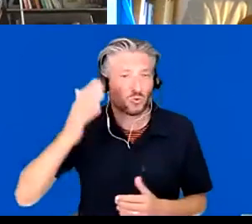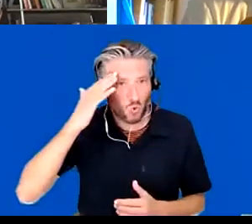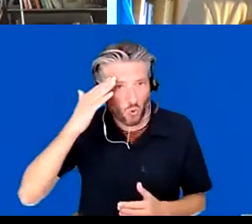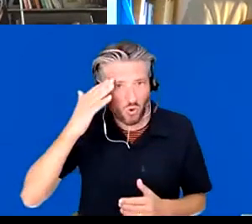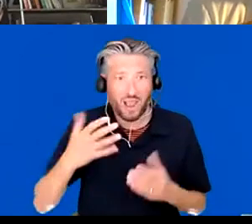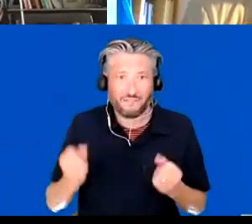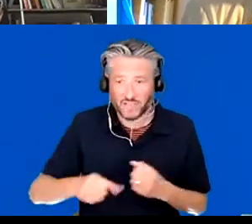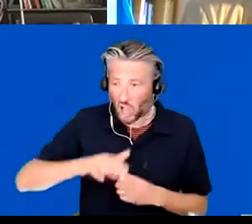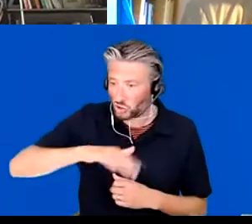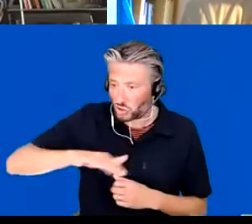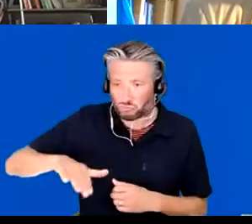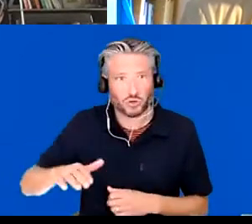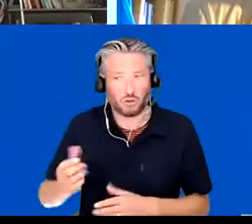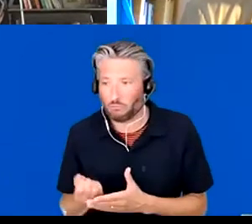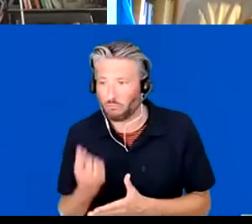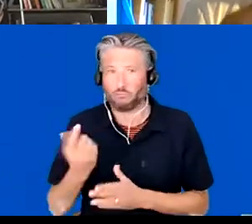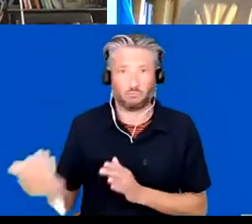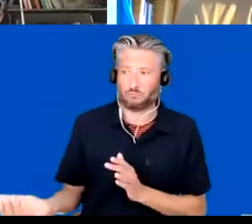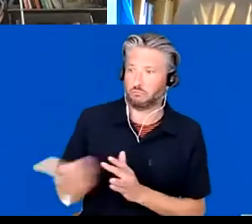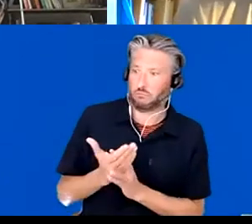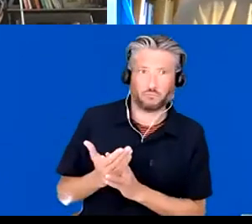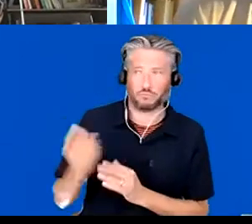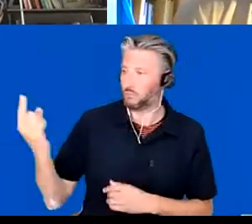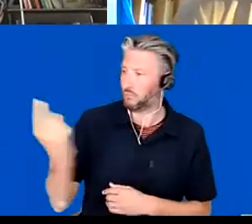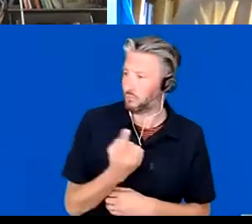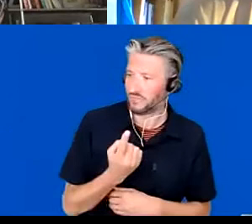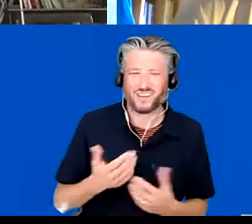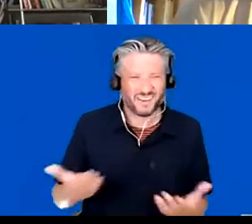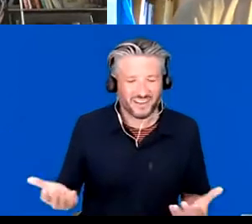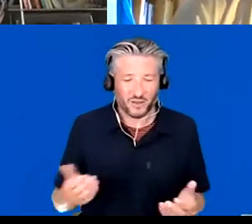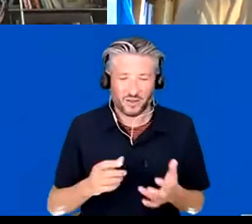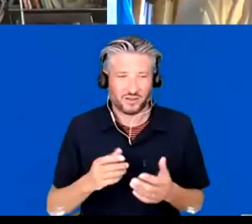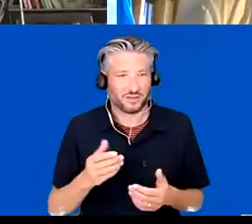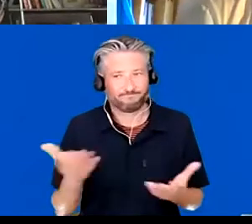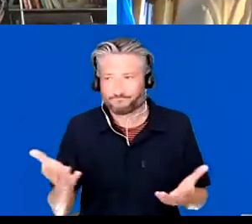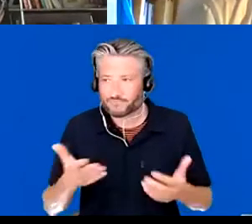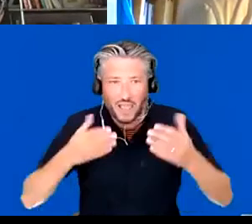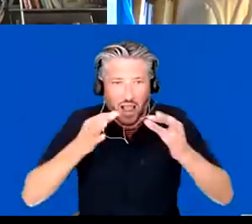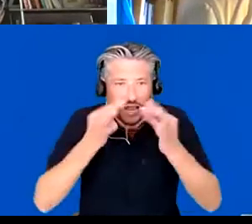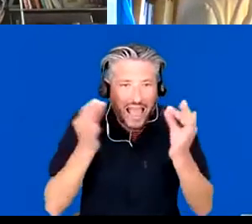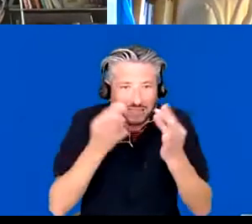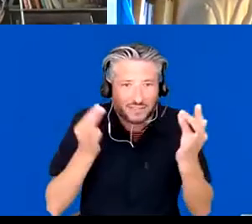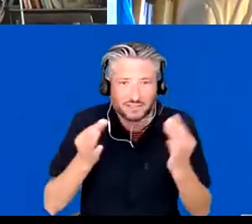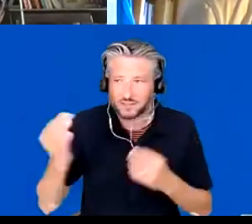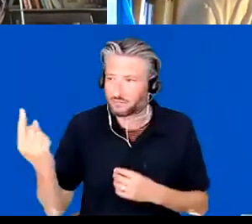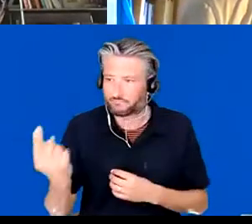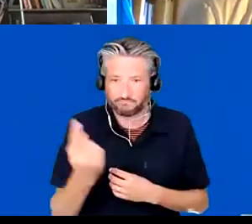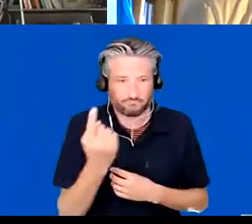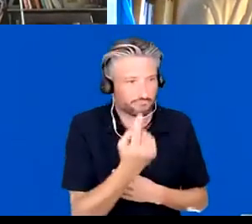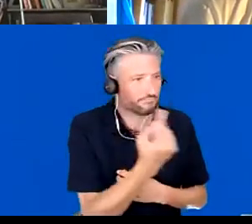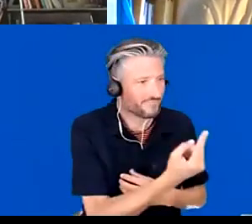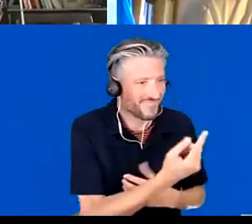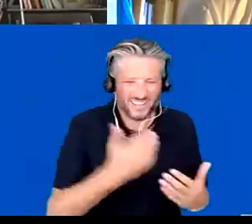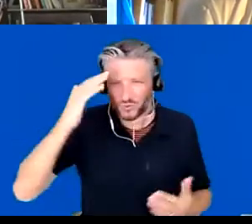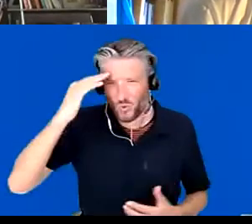we were expecting. This was not going to be an unusual kind of event. And I mean, that probably is something we need for future conferences as well,